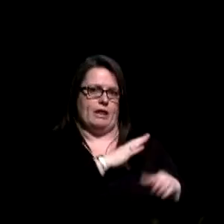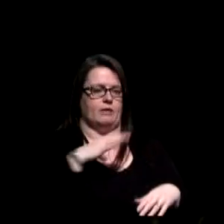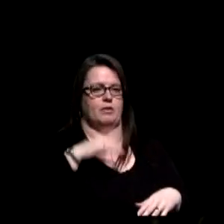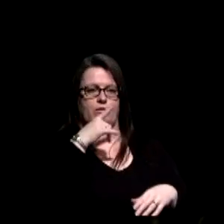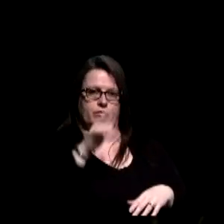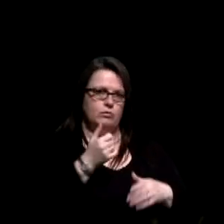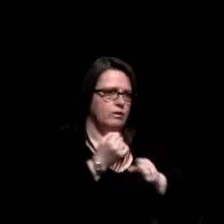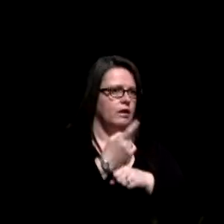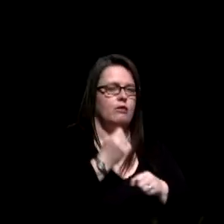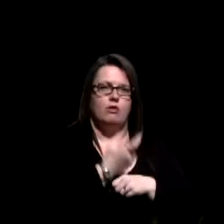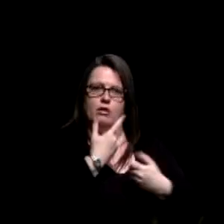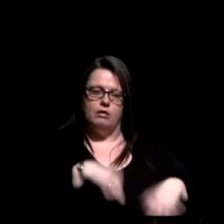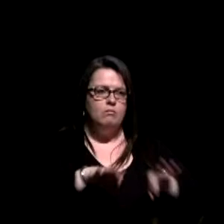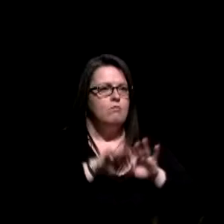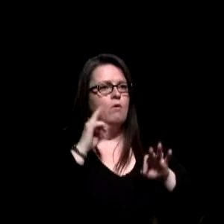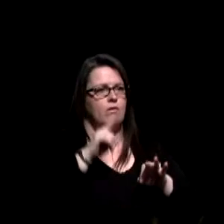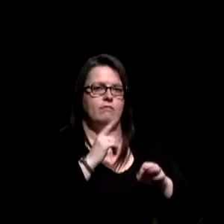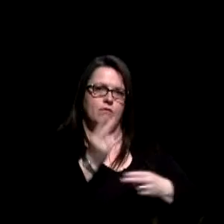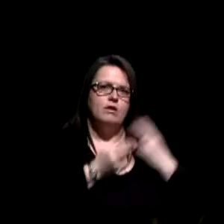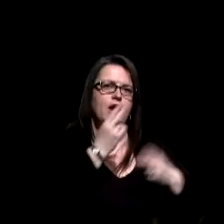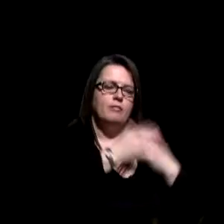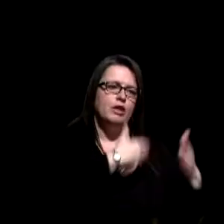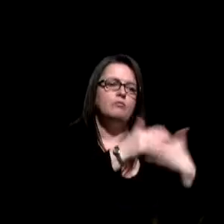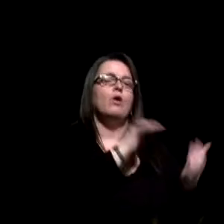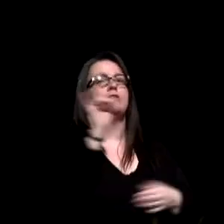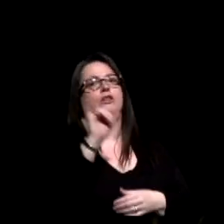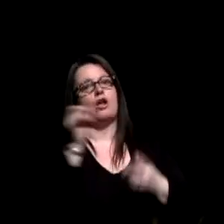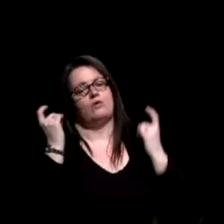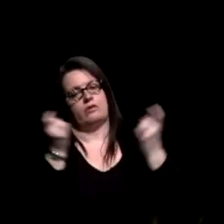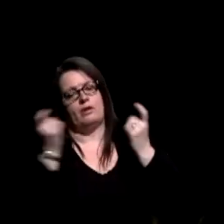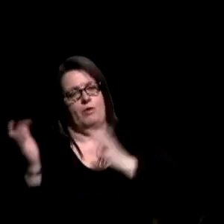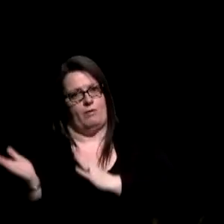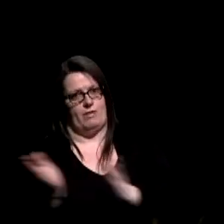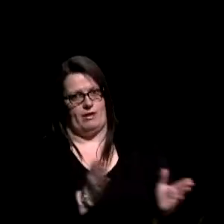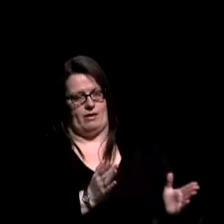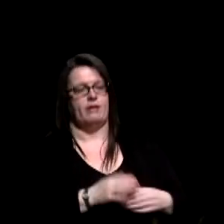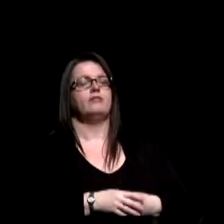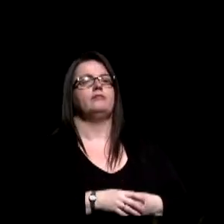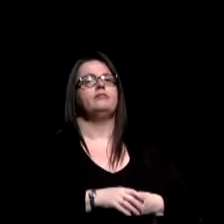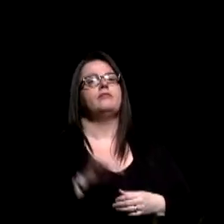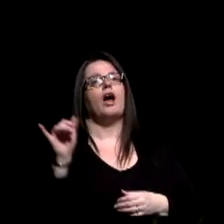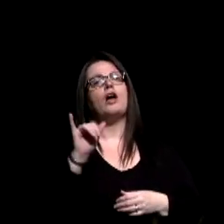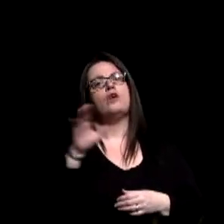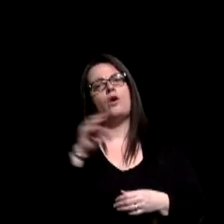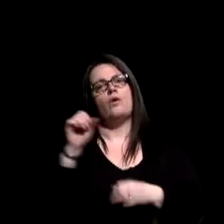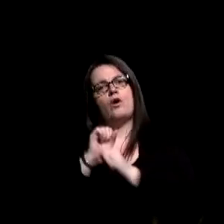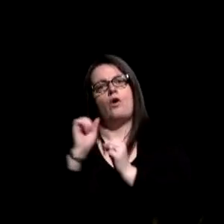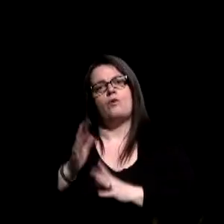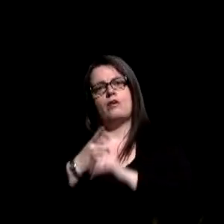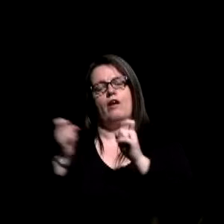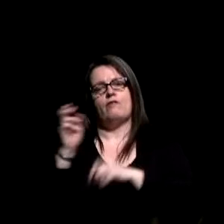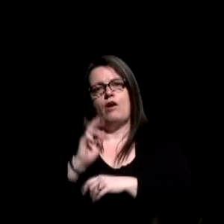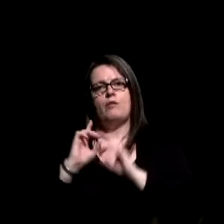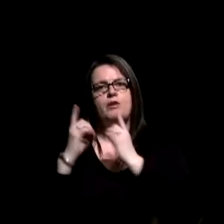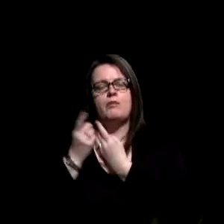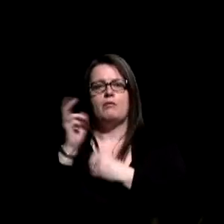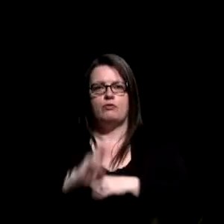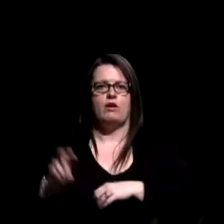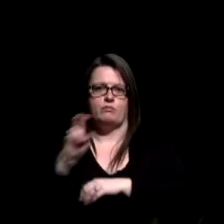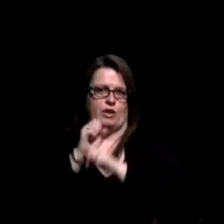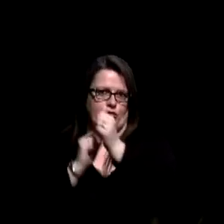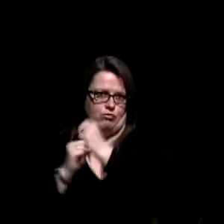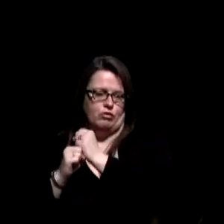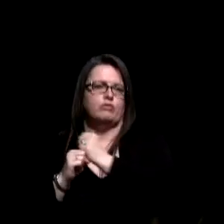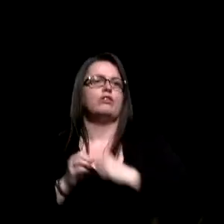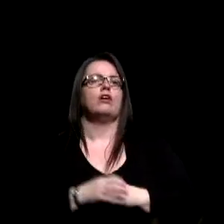of the nomination process and planning of this ceremony, as well as our colleagues at the Department of Transportation and Infrastructure